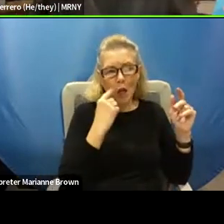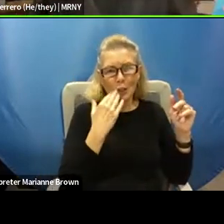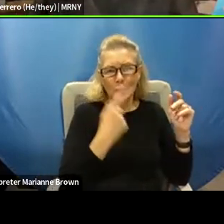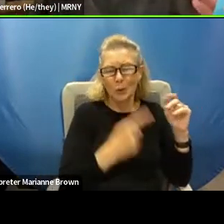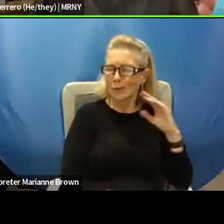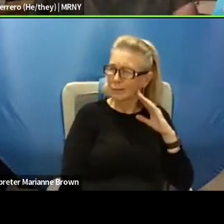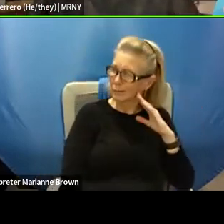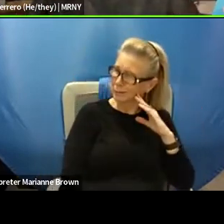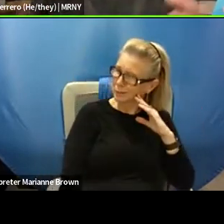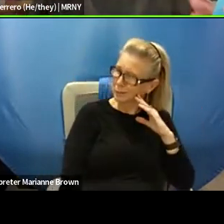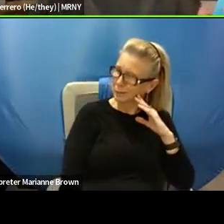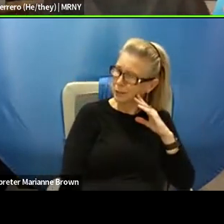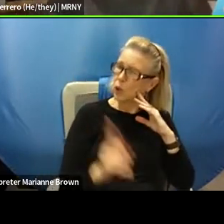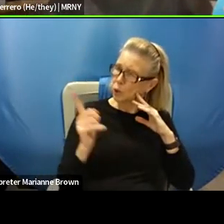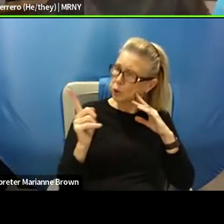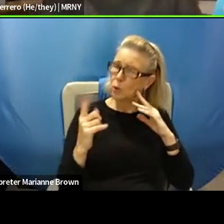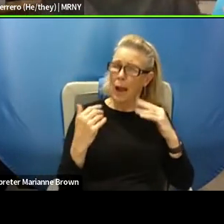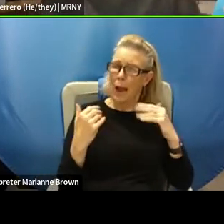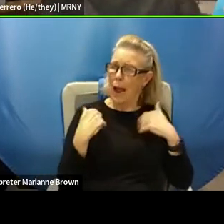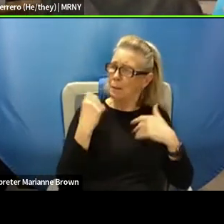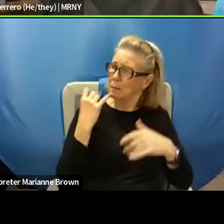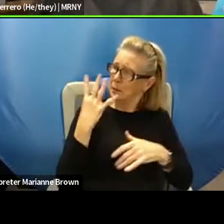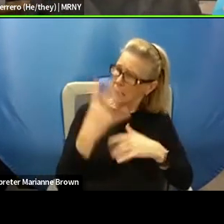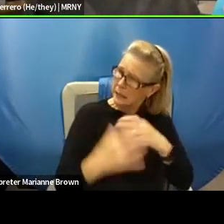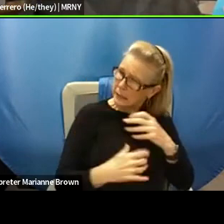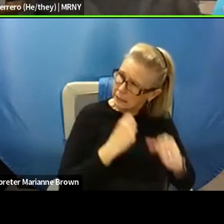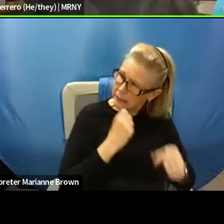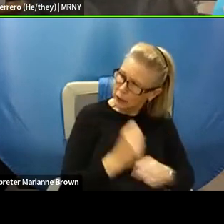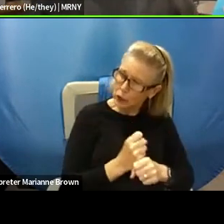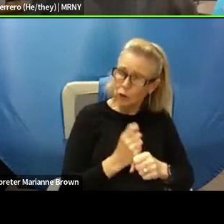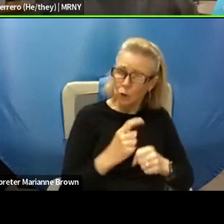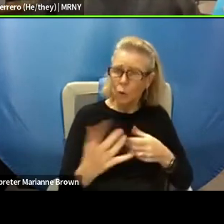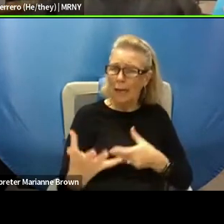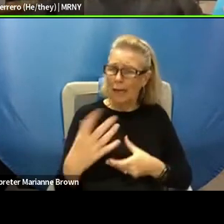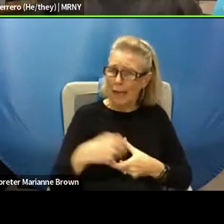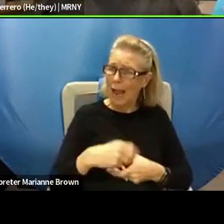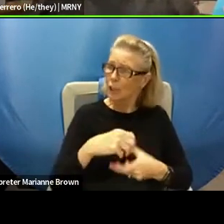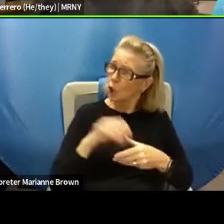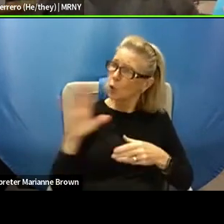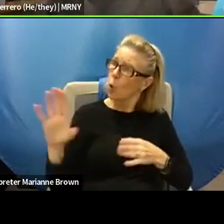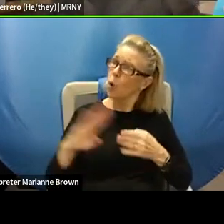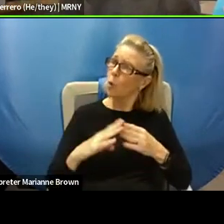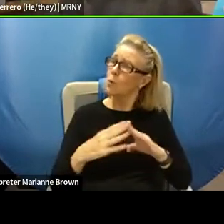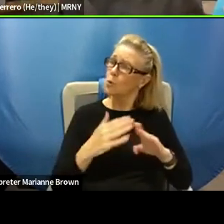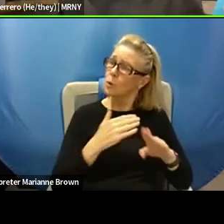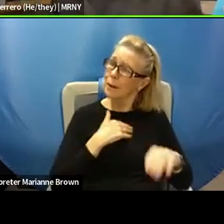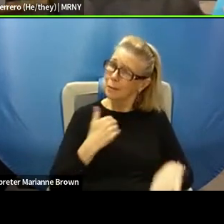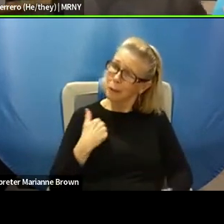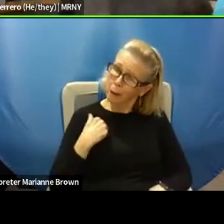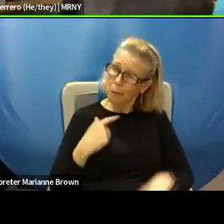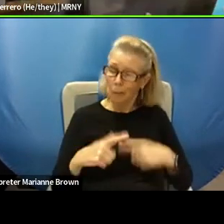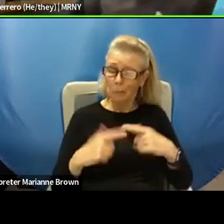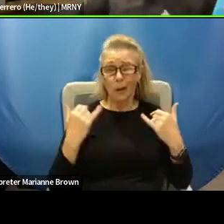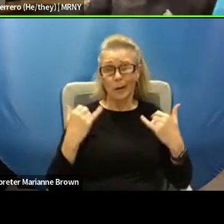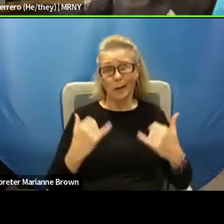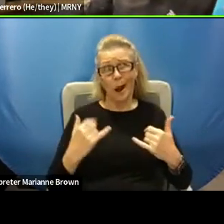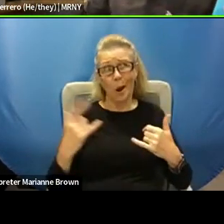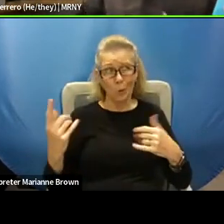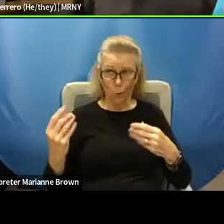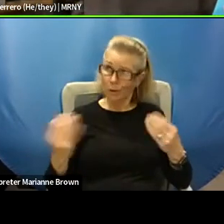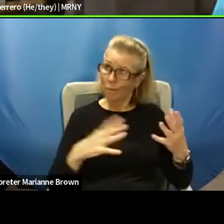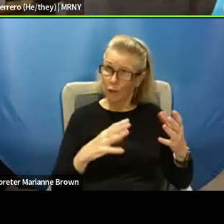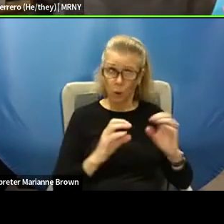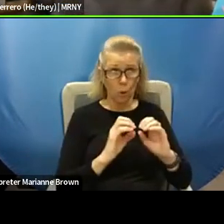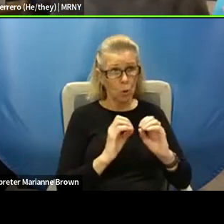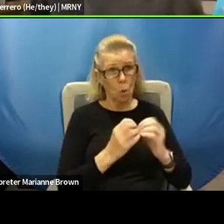you've had years to engage your community members, and you're giving, like organizers 1 day to